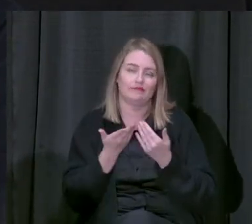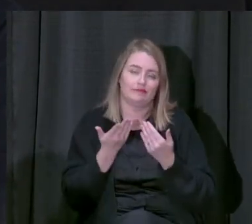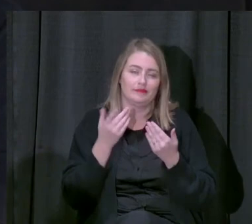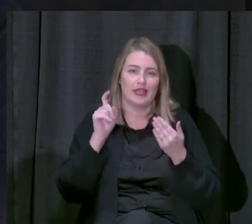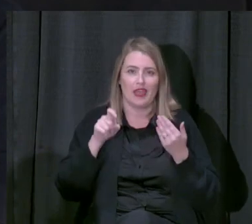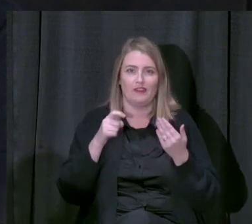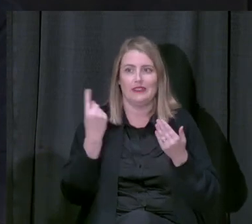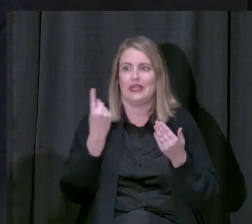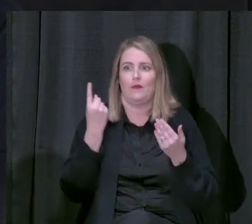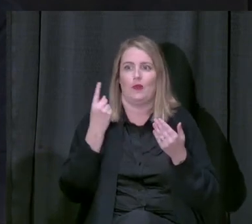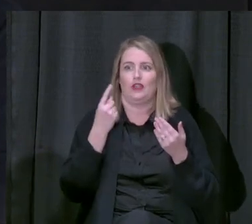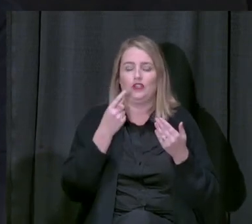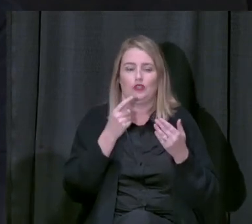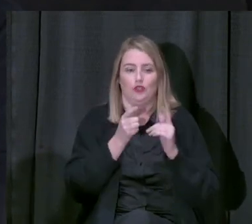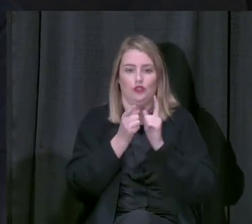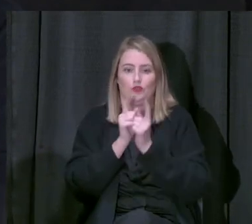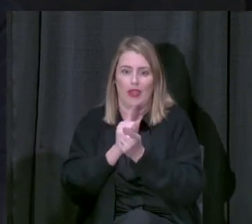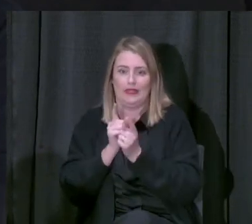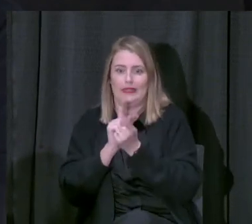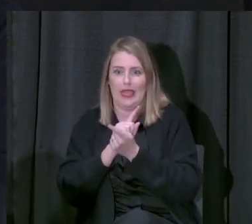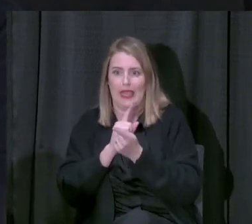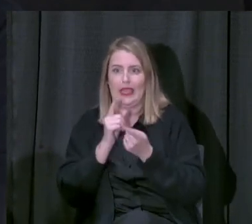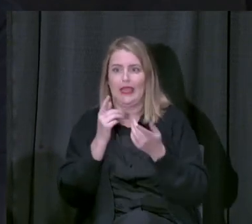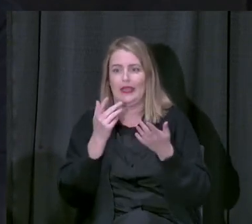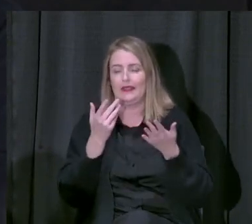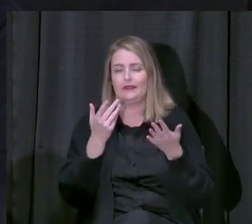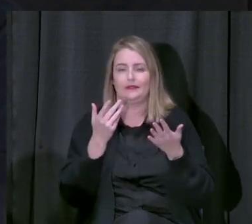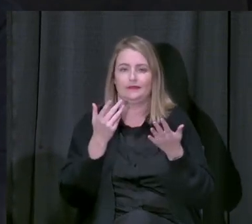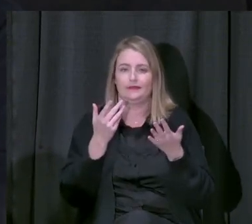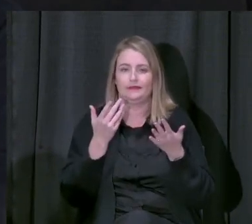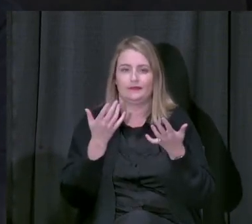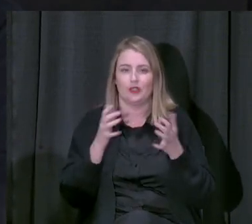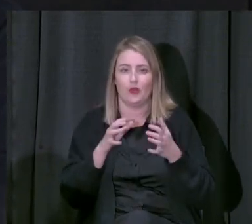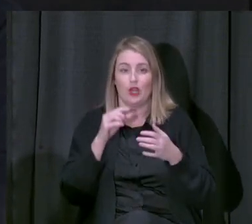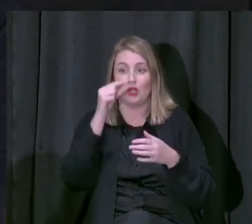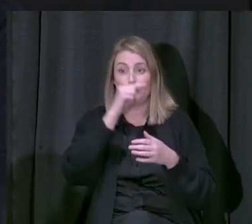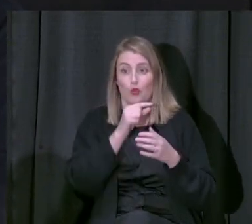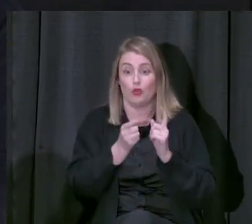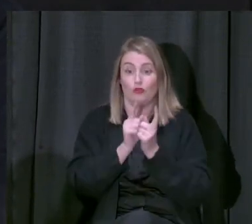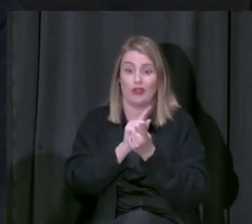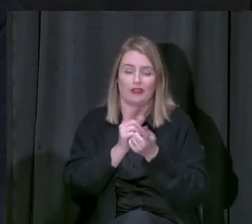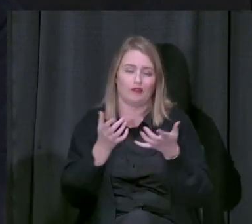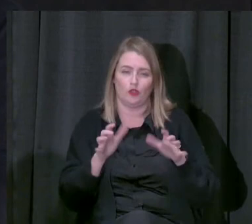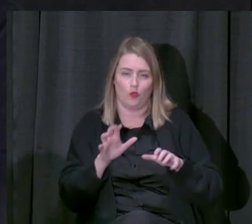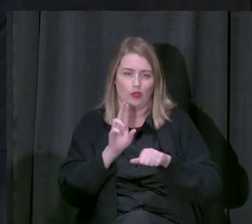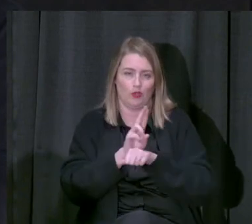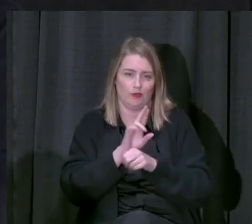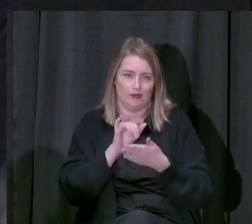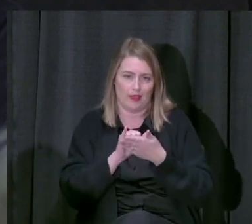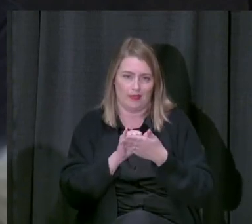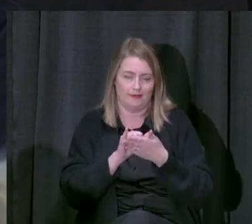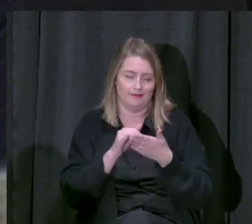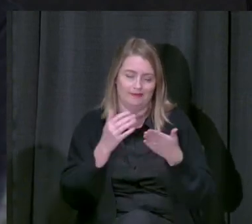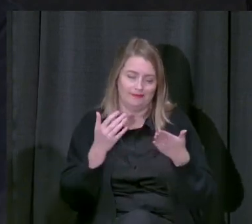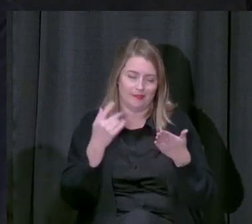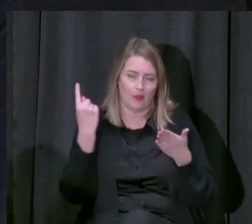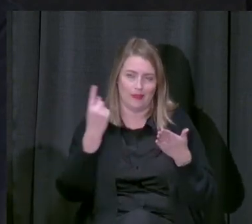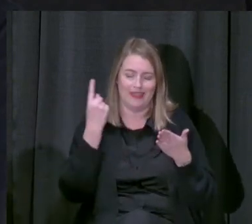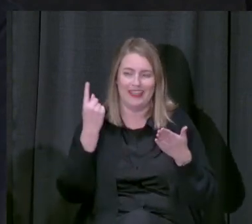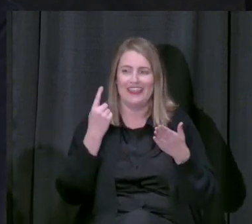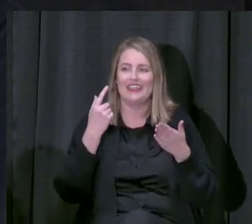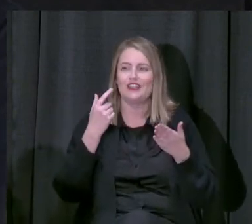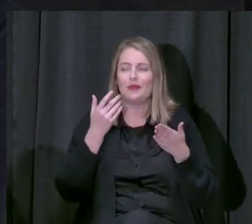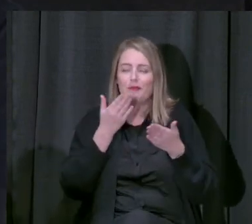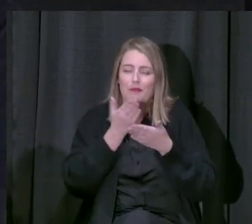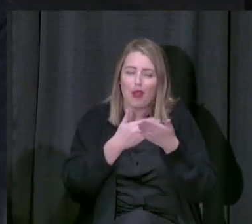got to get somebody to translate it. You don't want to just use Google Translate. Yep. So that's just something that is part